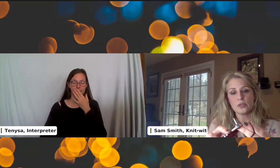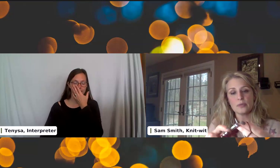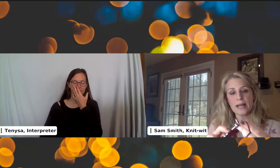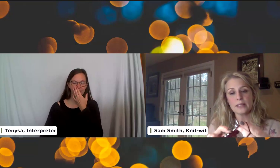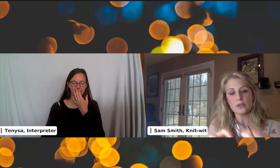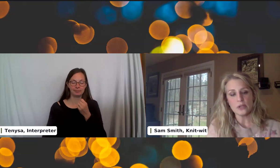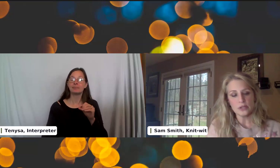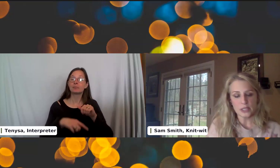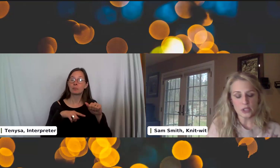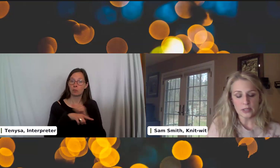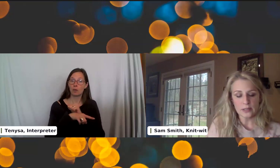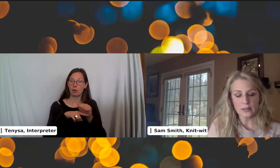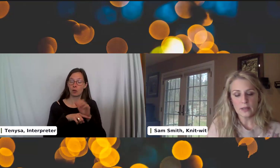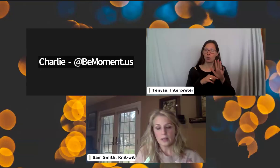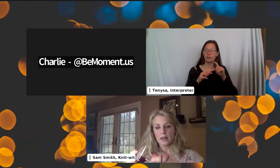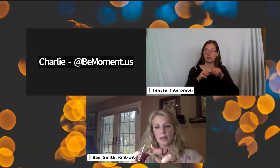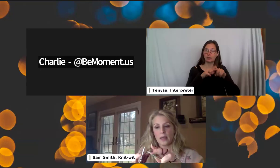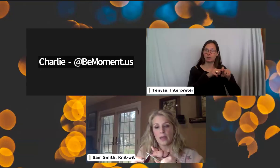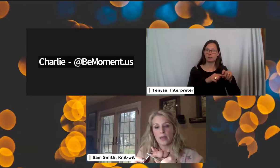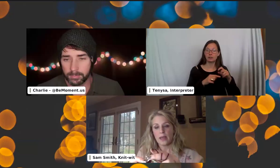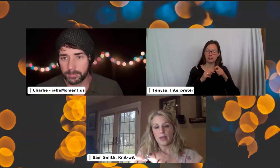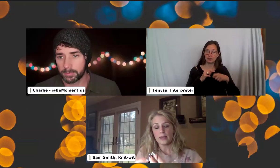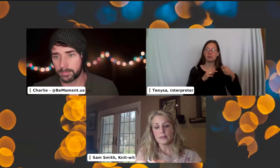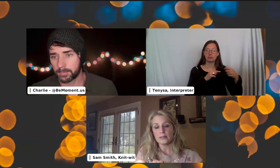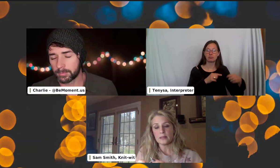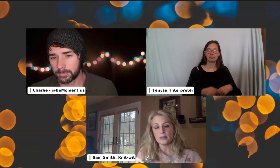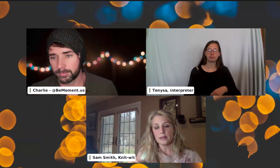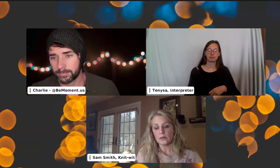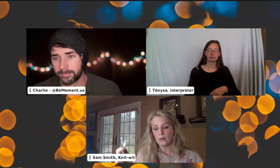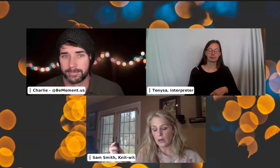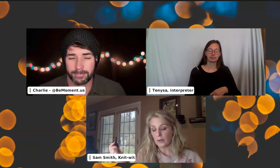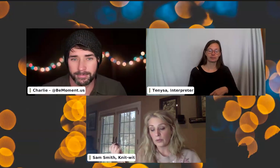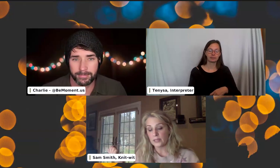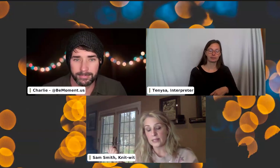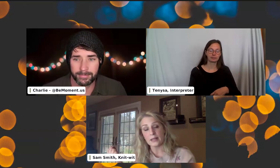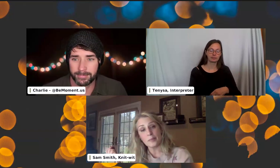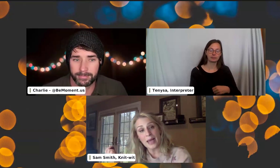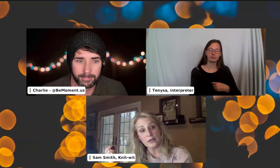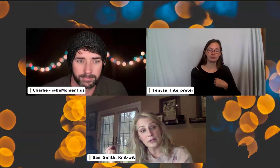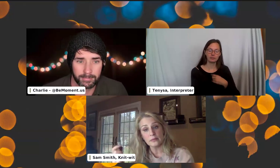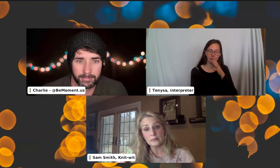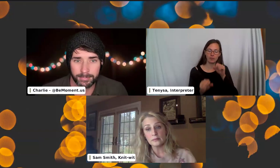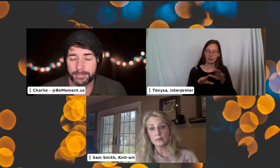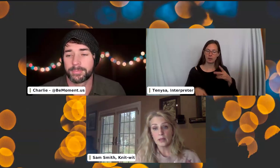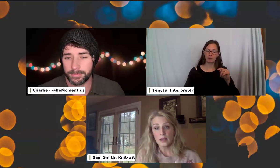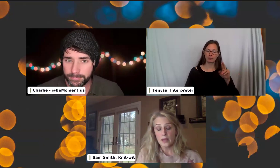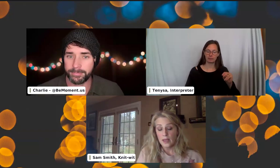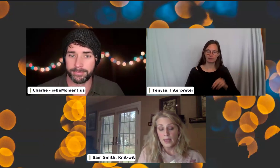So just practice all your stitches and then I'm going to send out the pattern